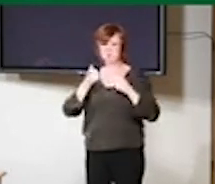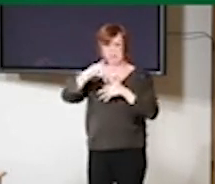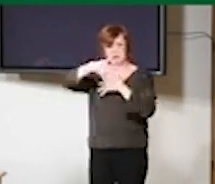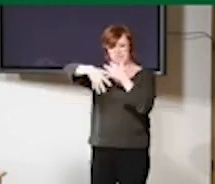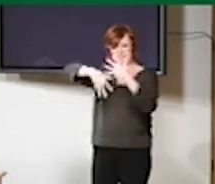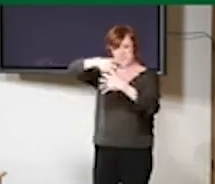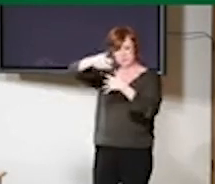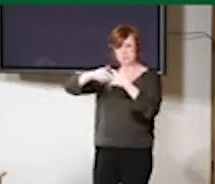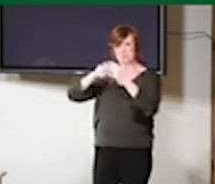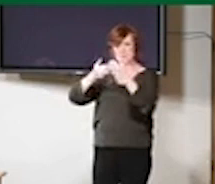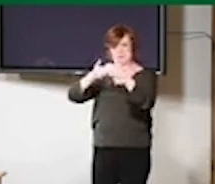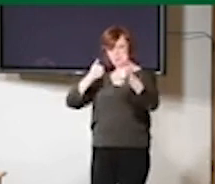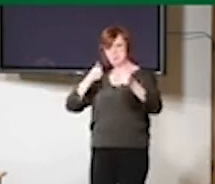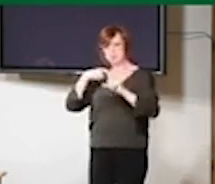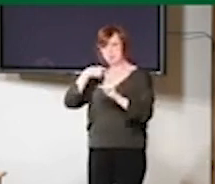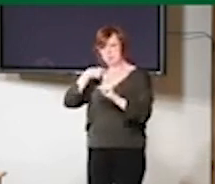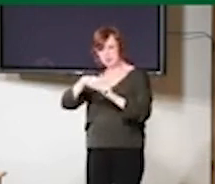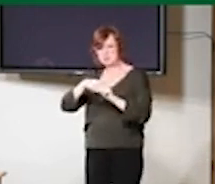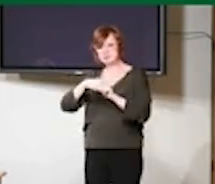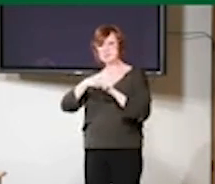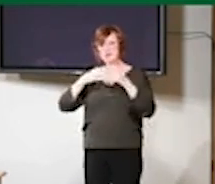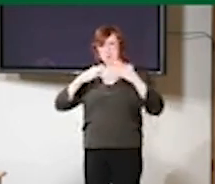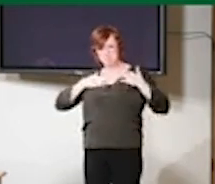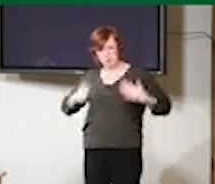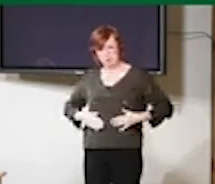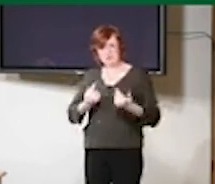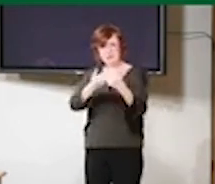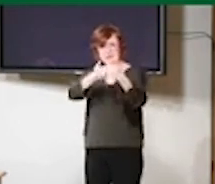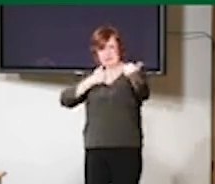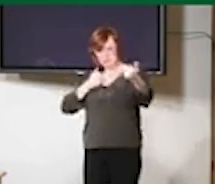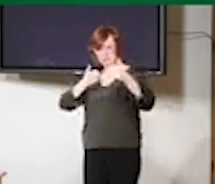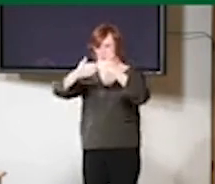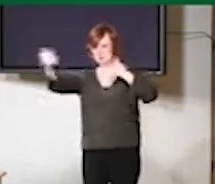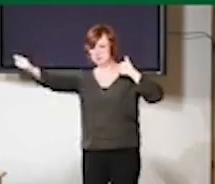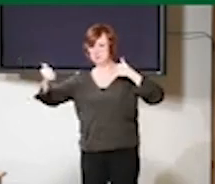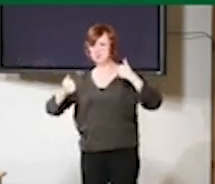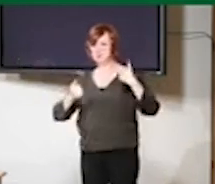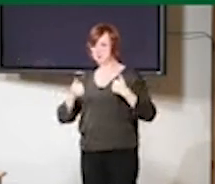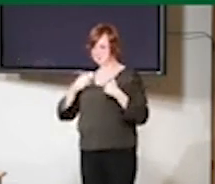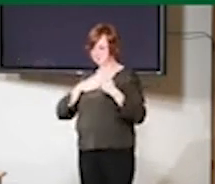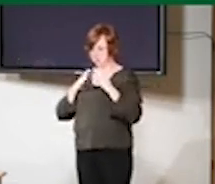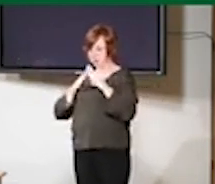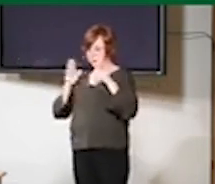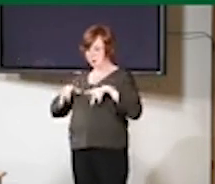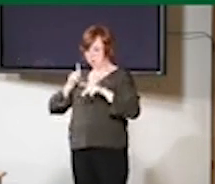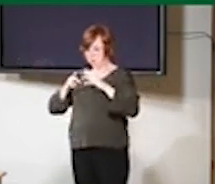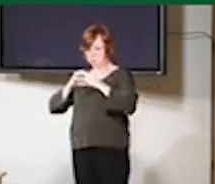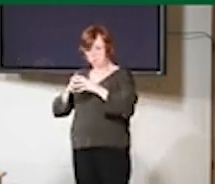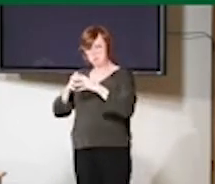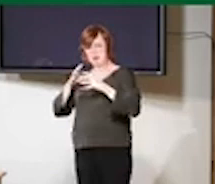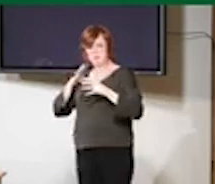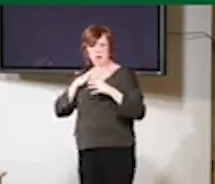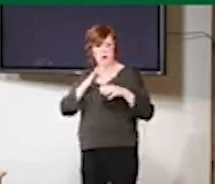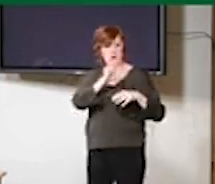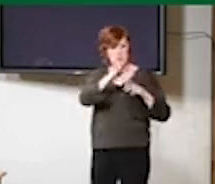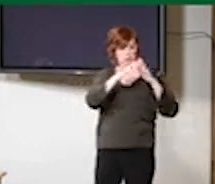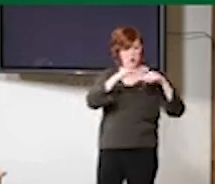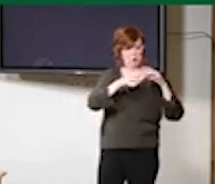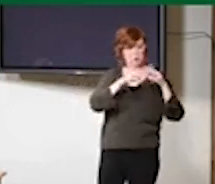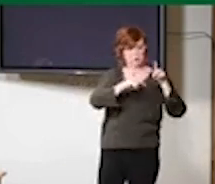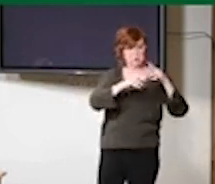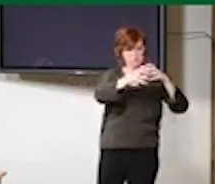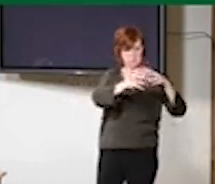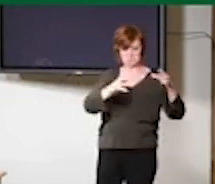Minimize interactions between households. If you meet people or go for a walk, maintain that 2-meter separation. Do not